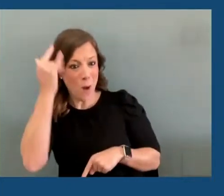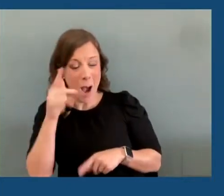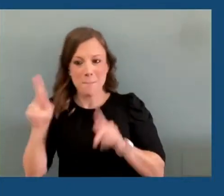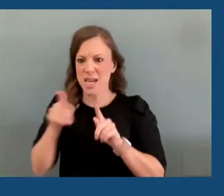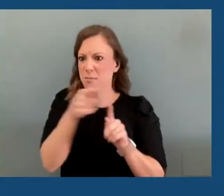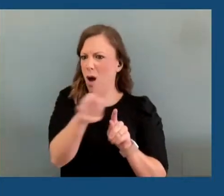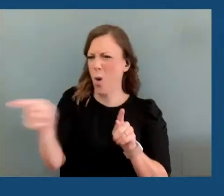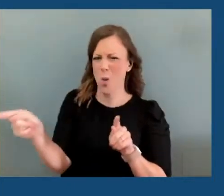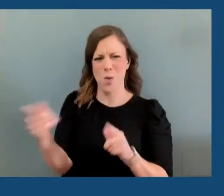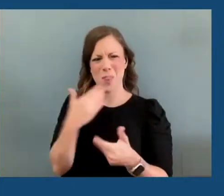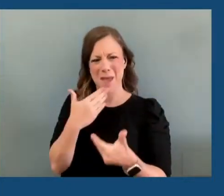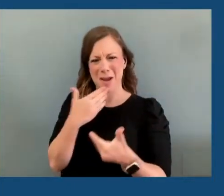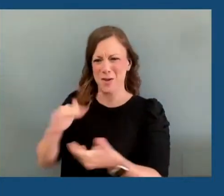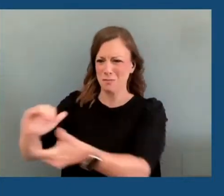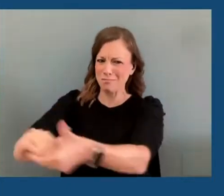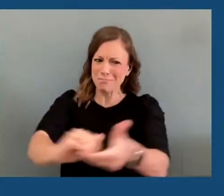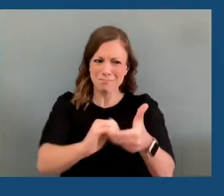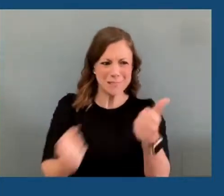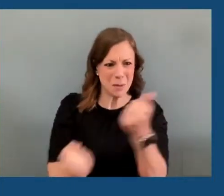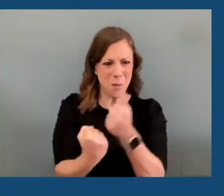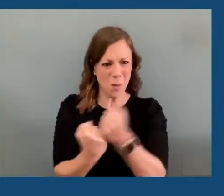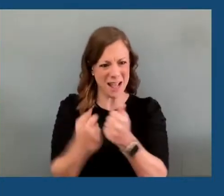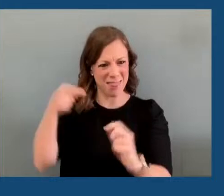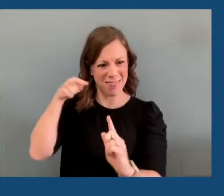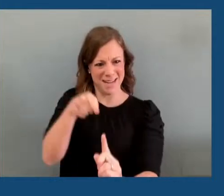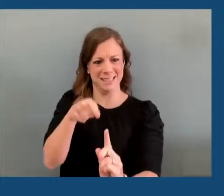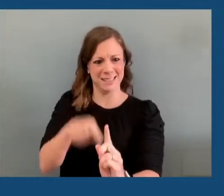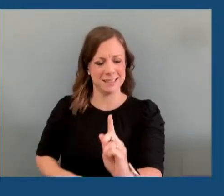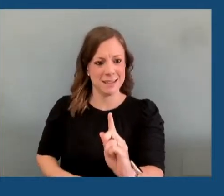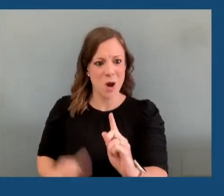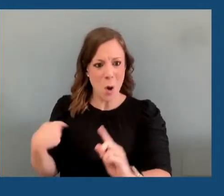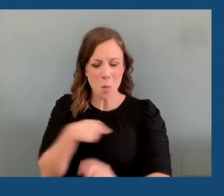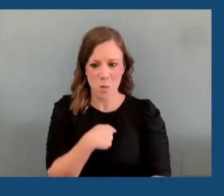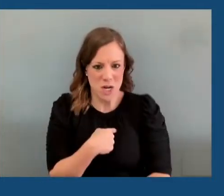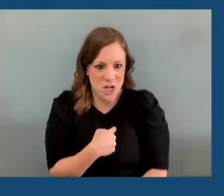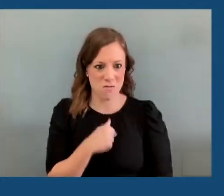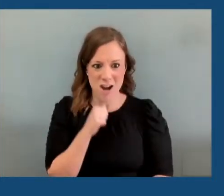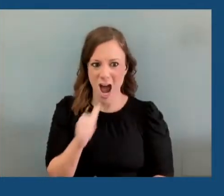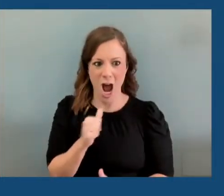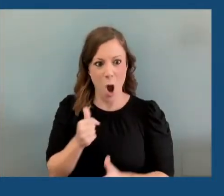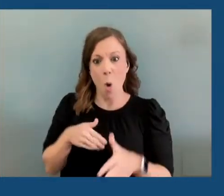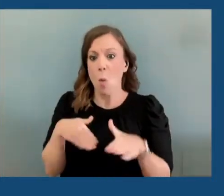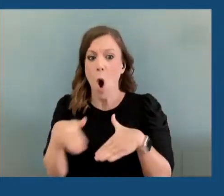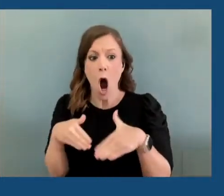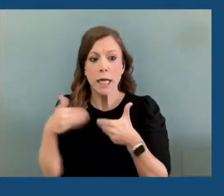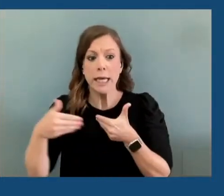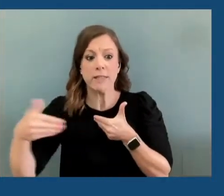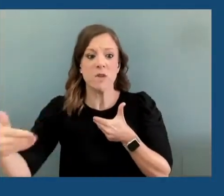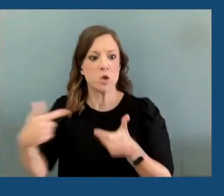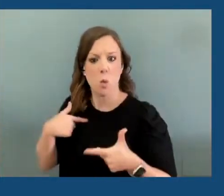their partnership as we not just walk into the future, we are running into the future. Thank you very much.